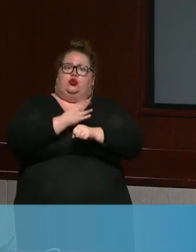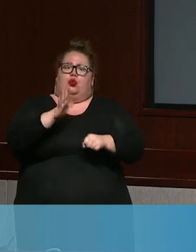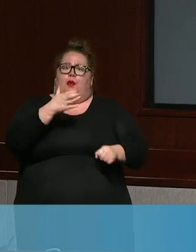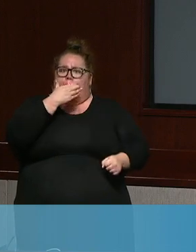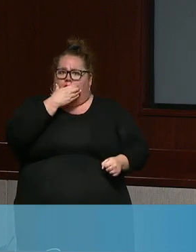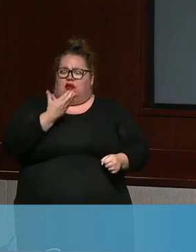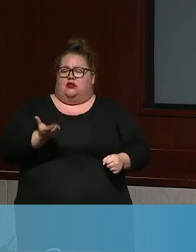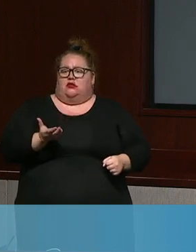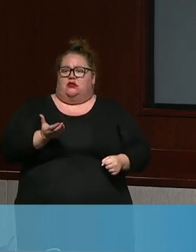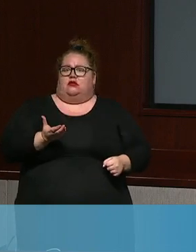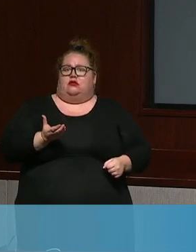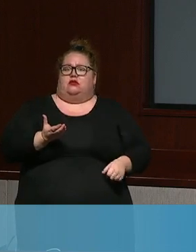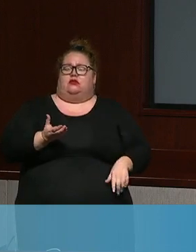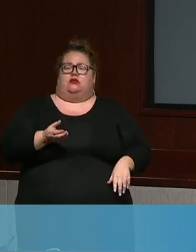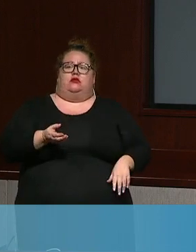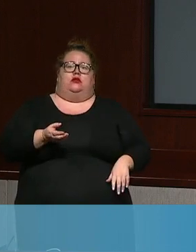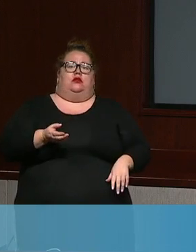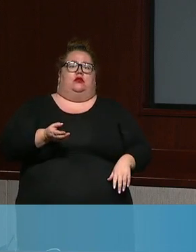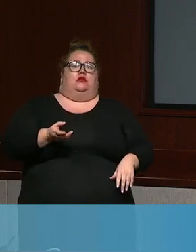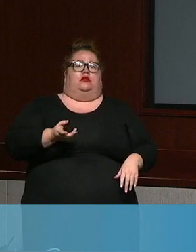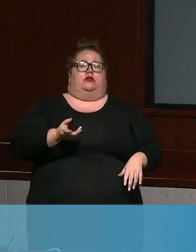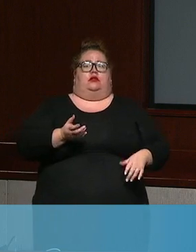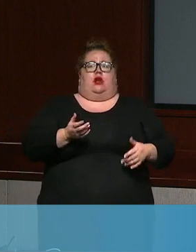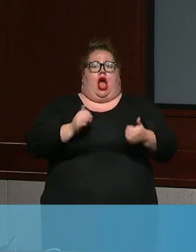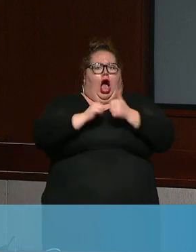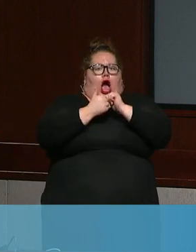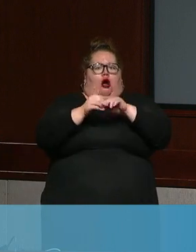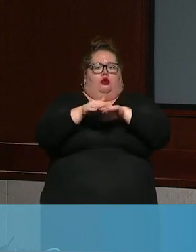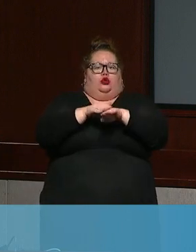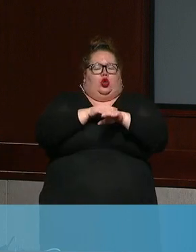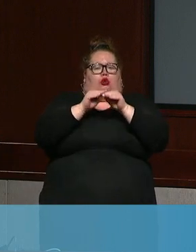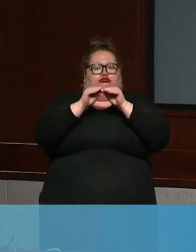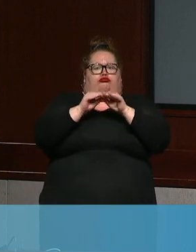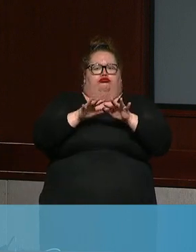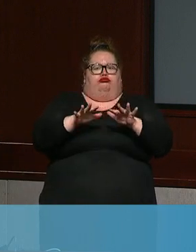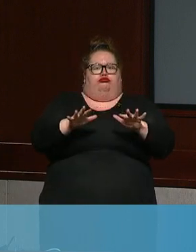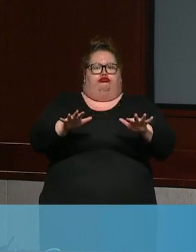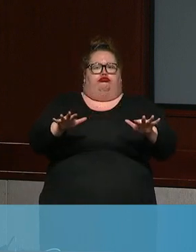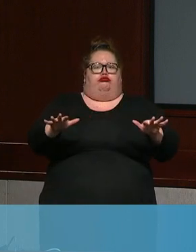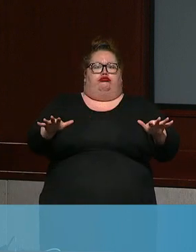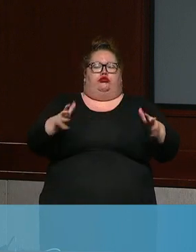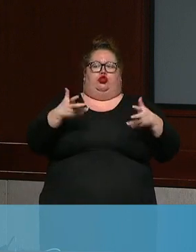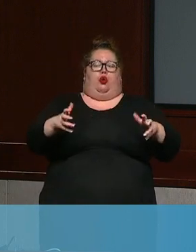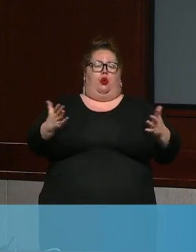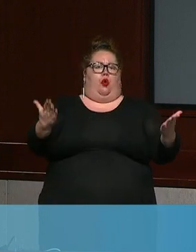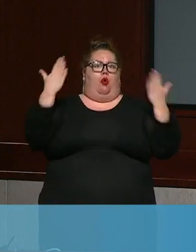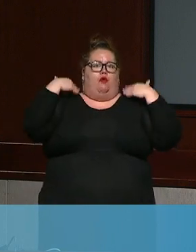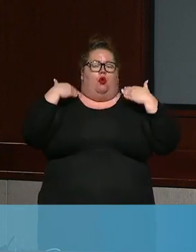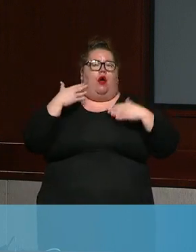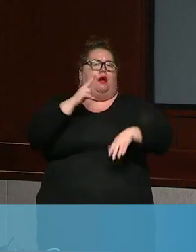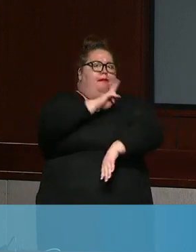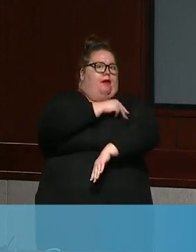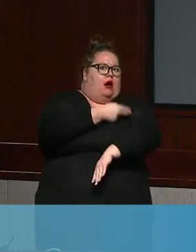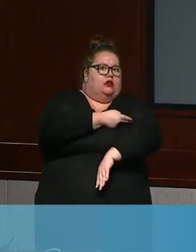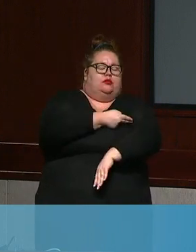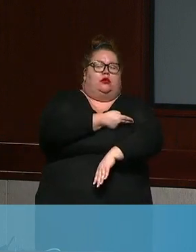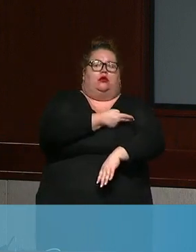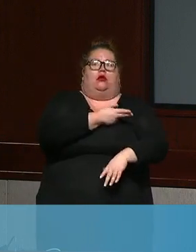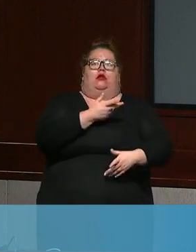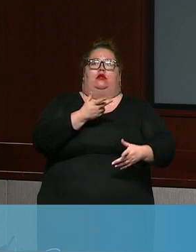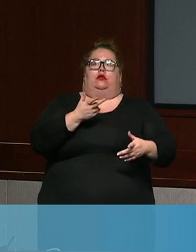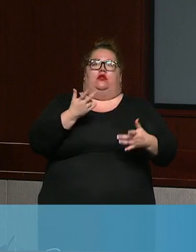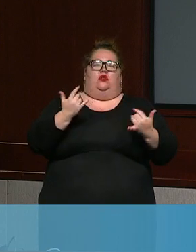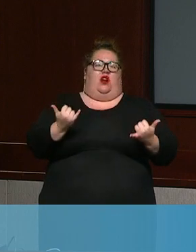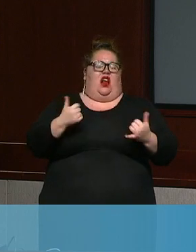practices to help slow the spread, to manage the spread so that we don't overwhelm our hospitals. We continue to provide that